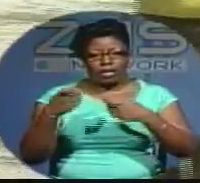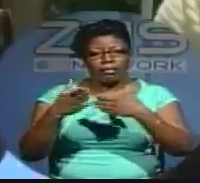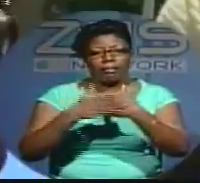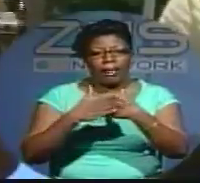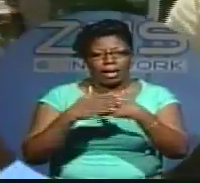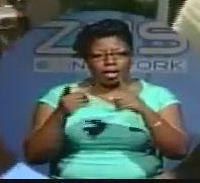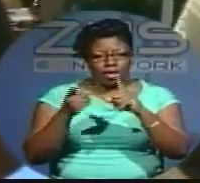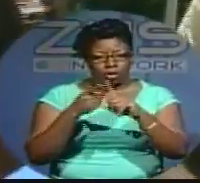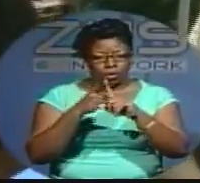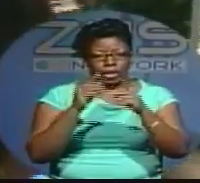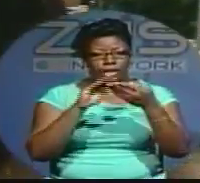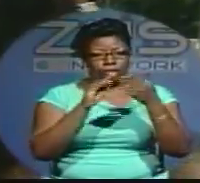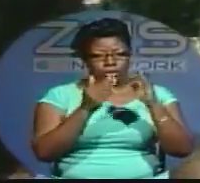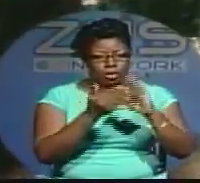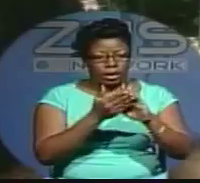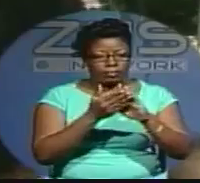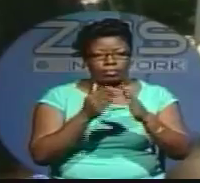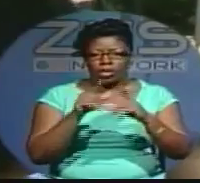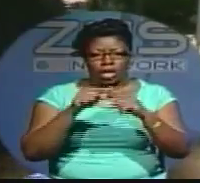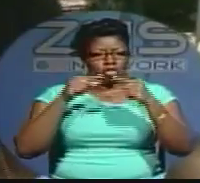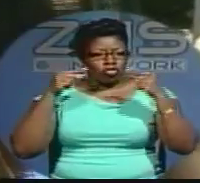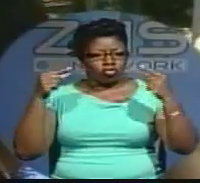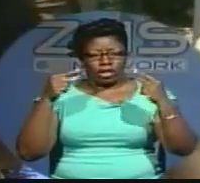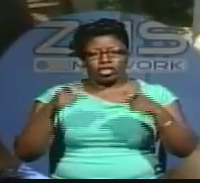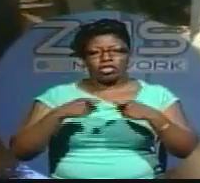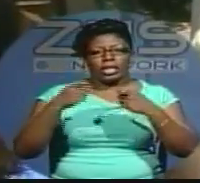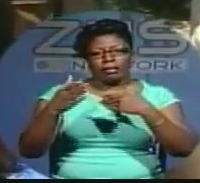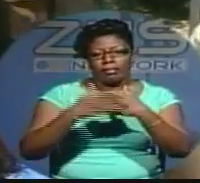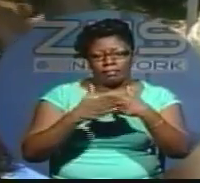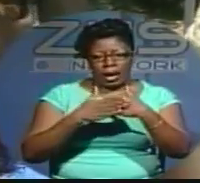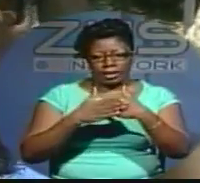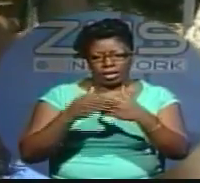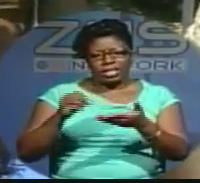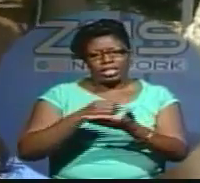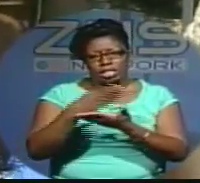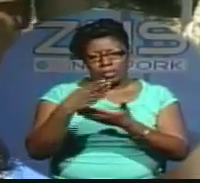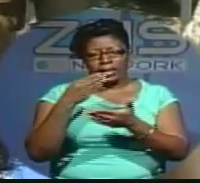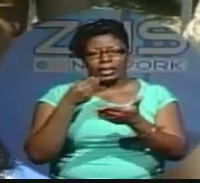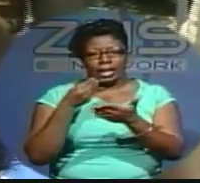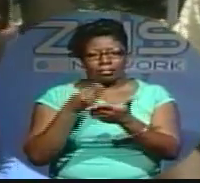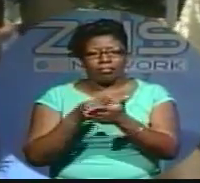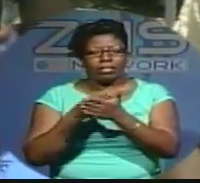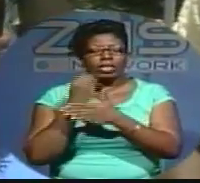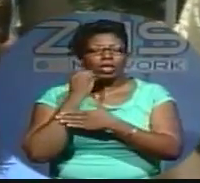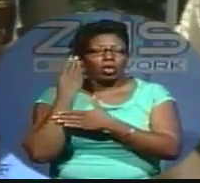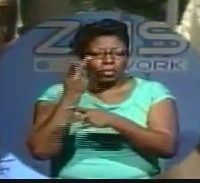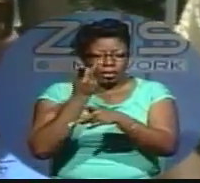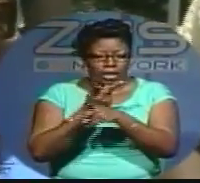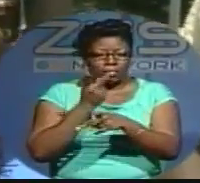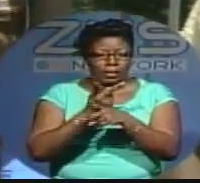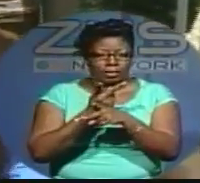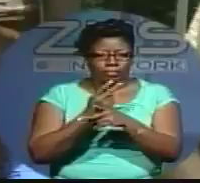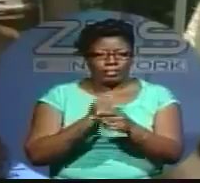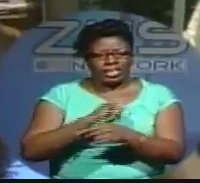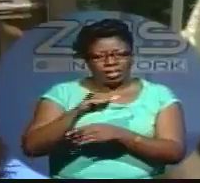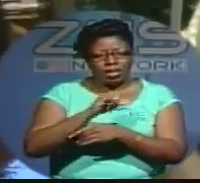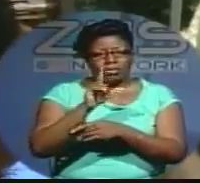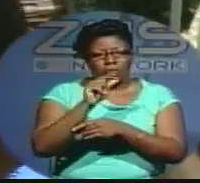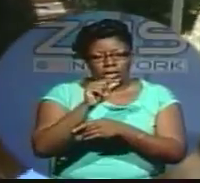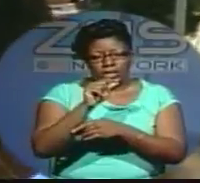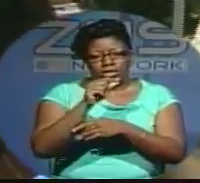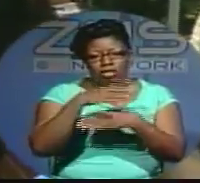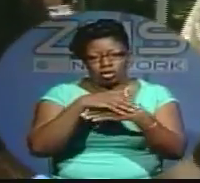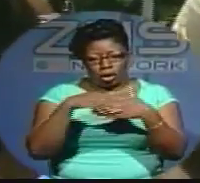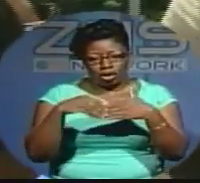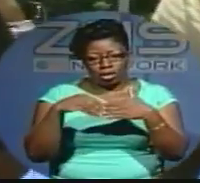give back. It's good to give back instead of going to the U.S. and spending the money. Spend some money home. Keep it within the family. The same $20 you spend in the U.S.,